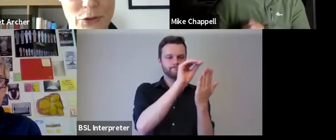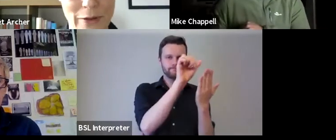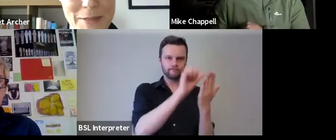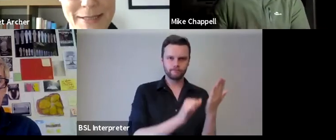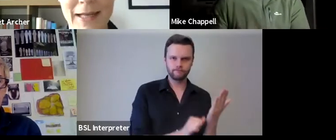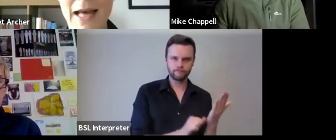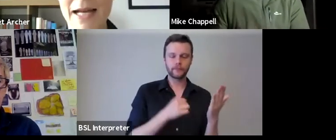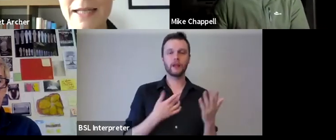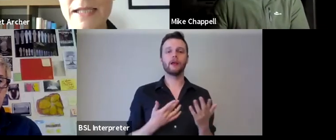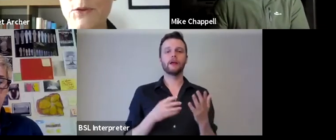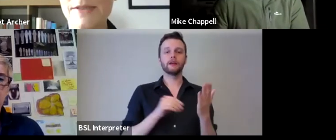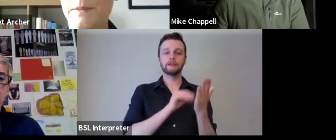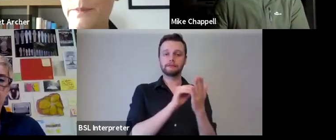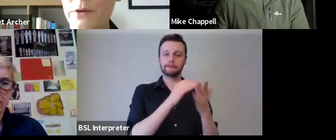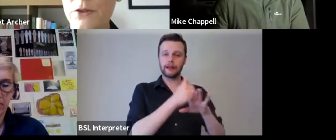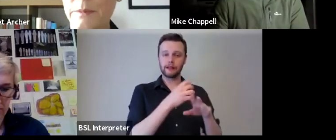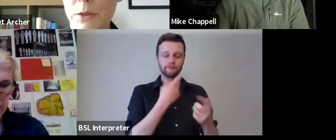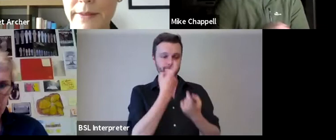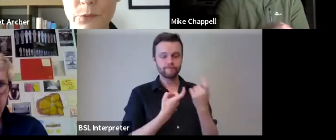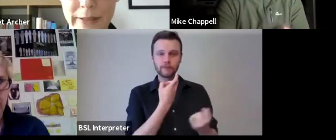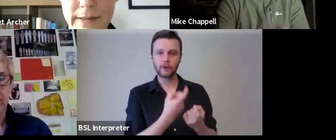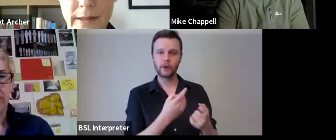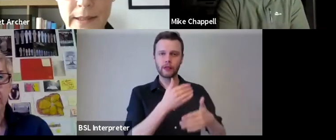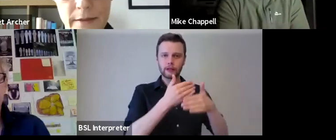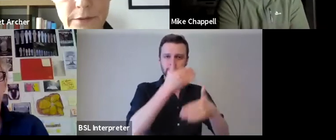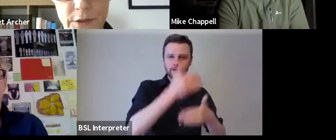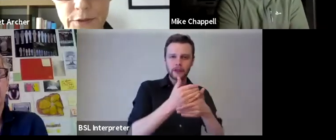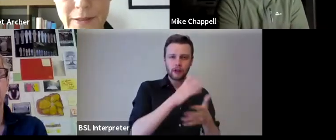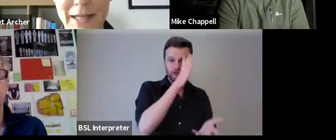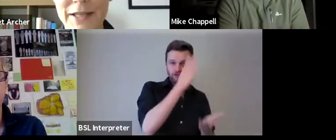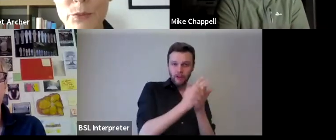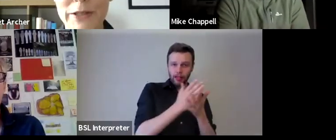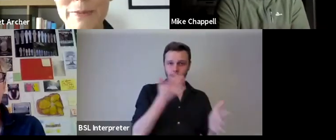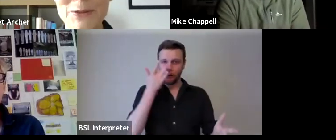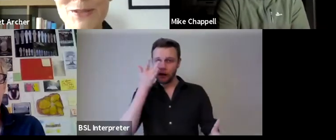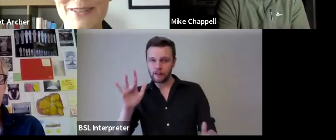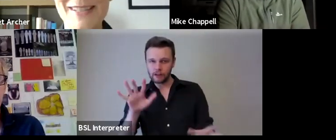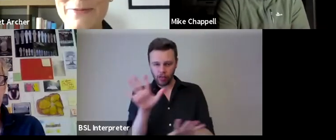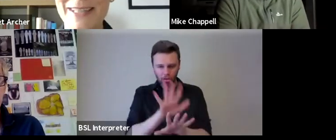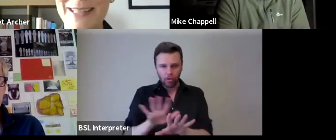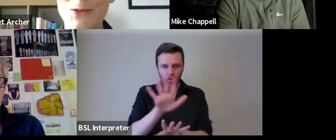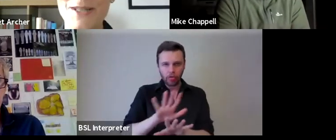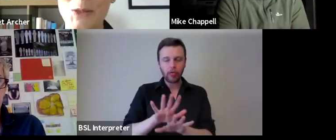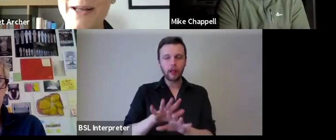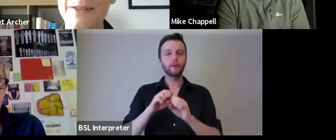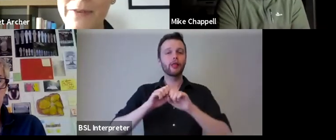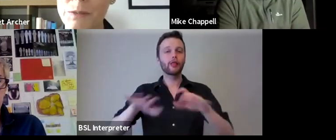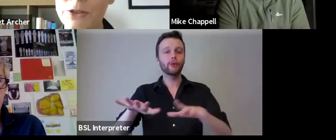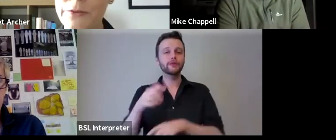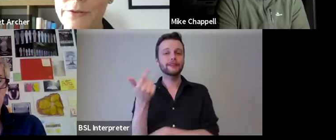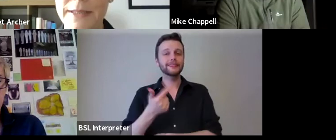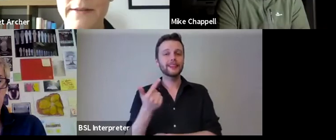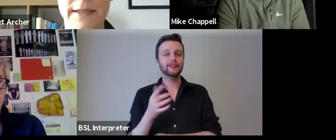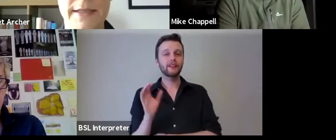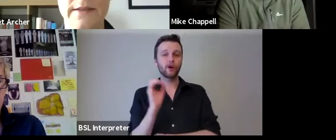Fellow Drew Hemant and explores the boundary between the real and the artificial. The work will be launched on the 17th of October and